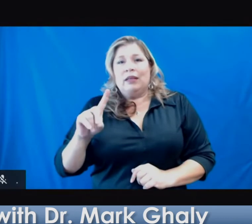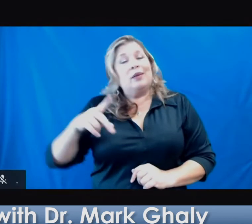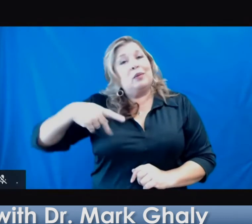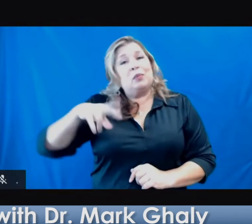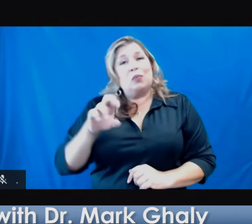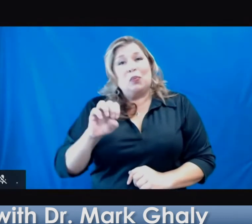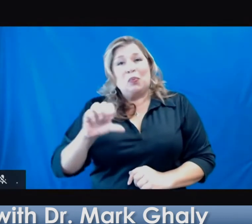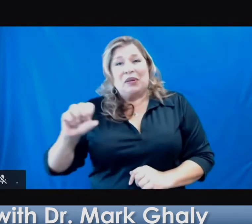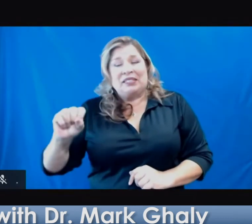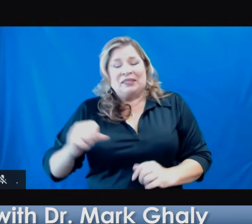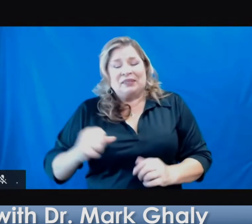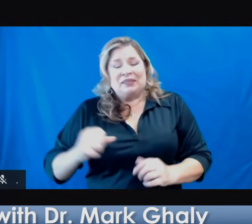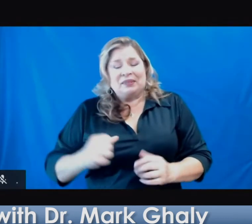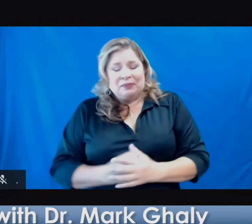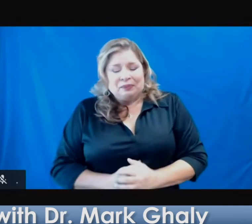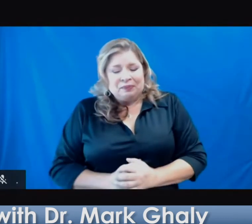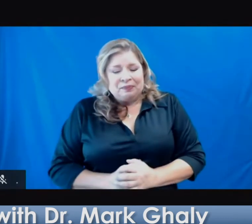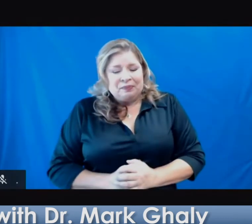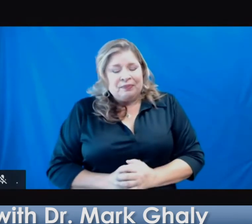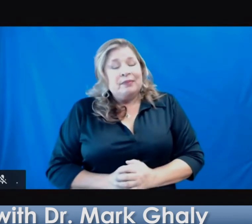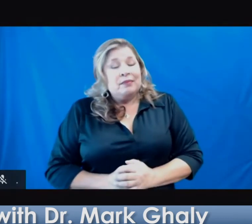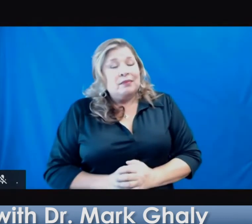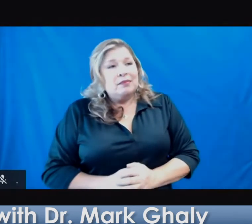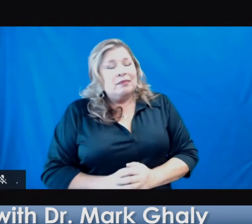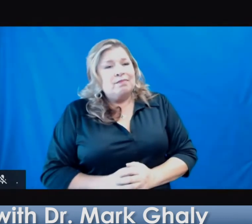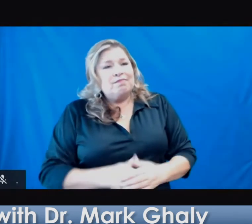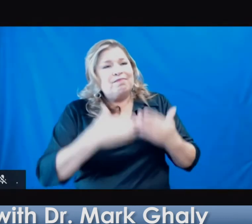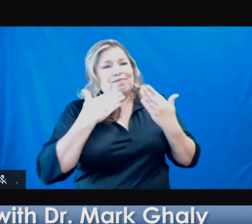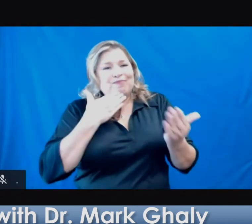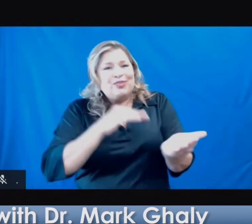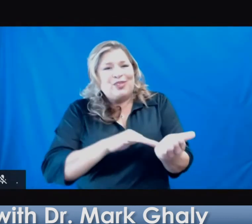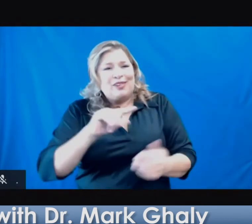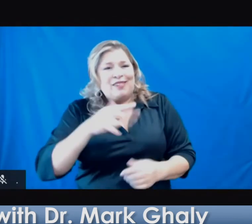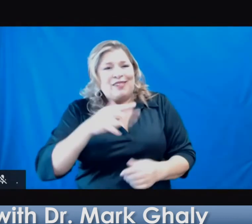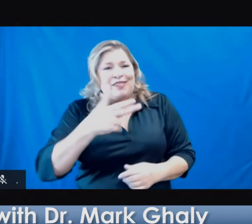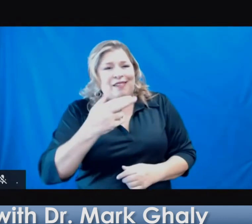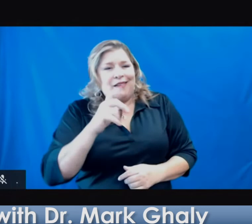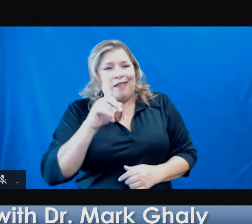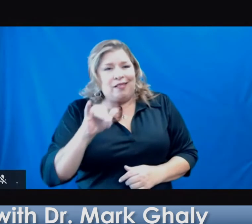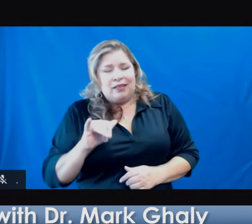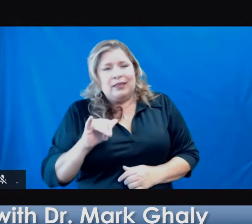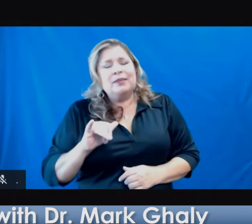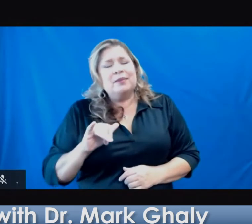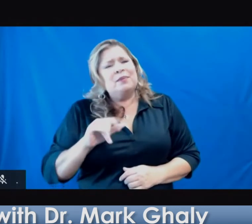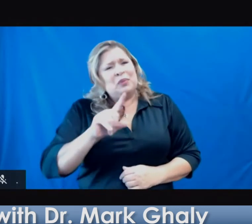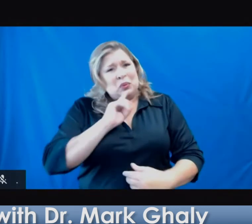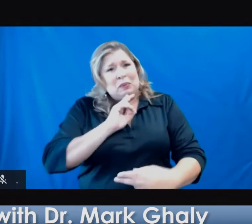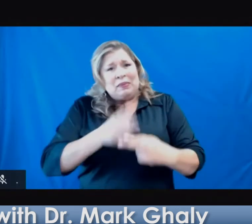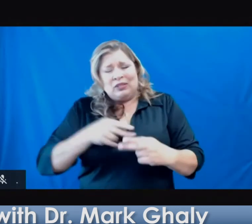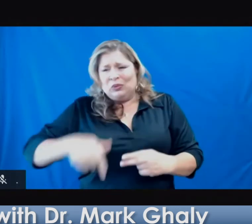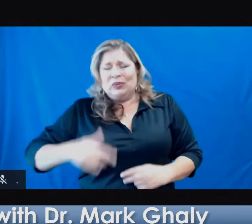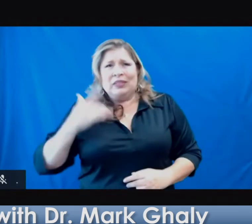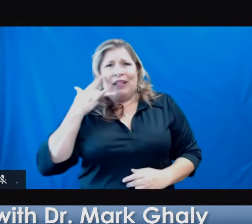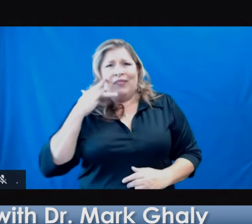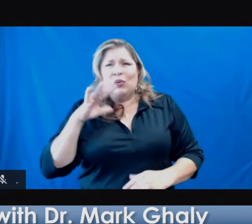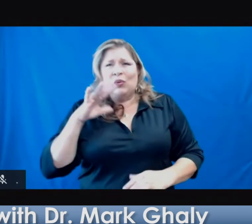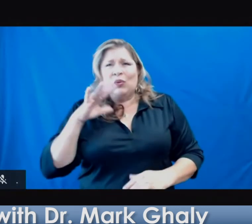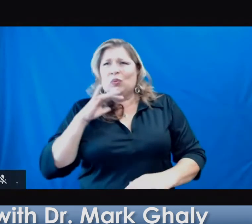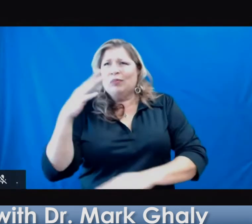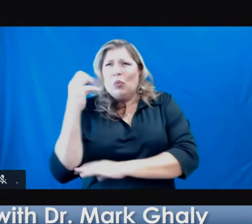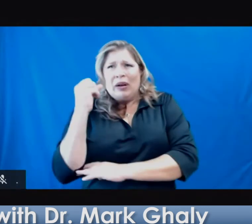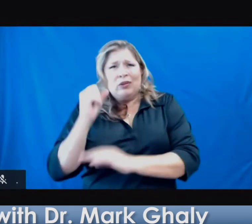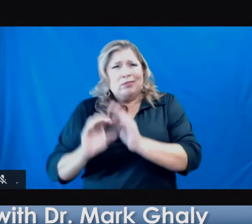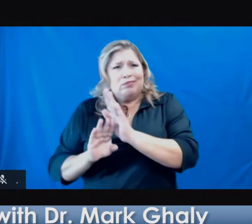Thank you, Dr. Ghaly. You said that California is seeing record acceleration of the virus, and this is occurring under